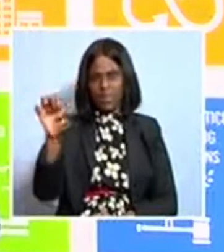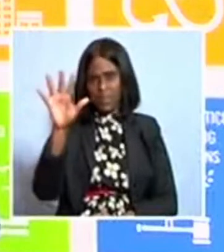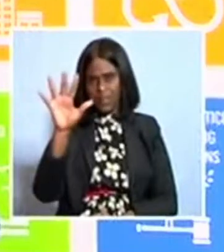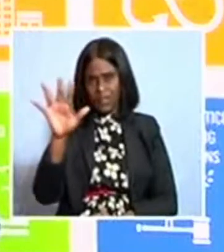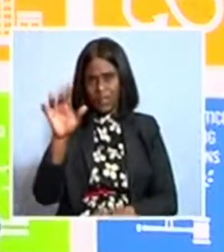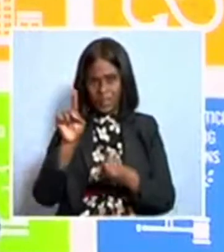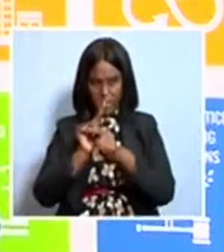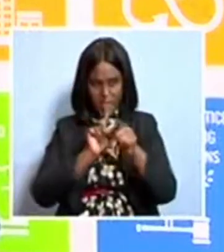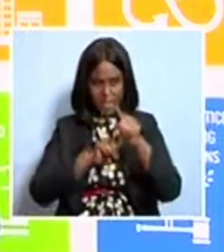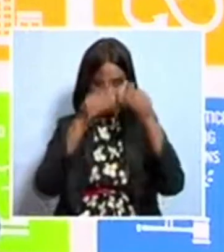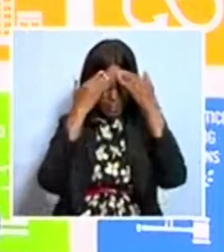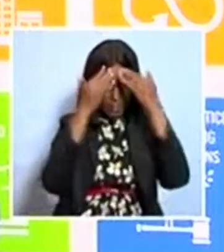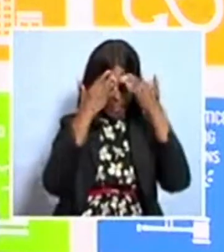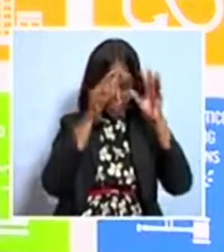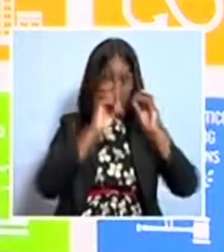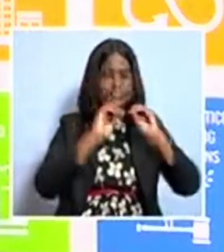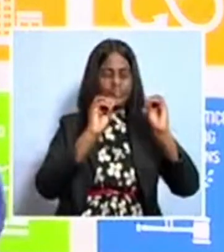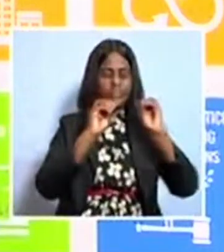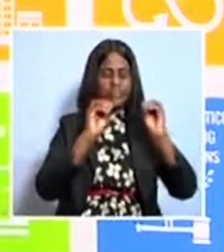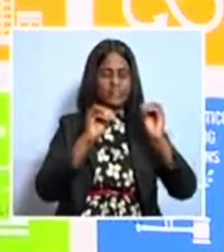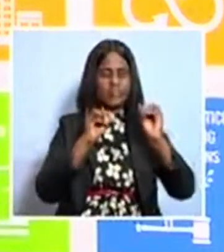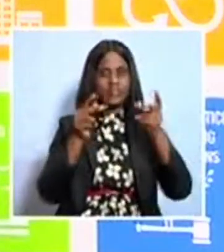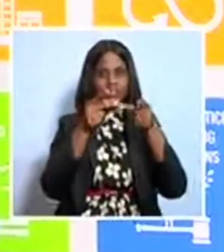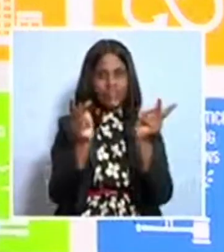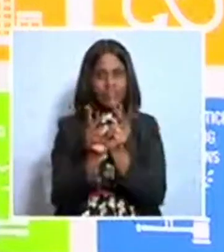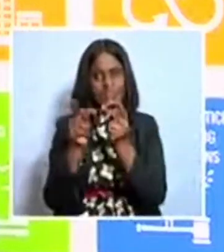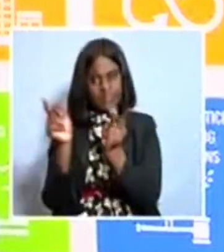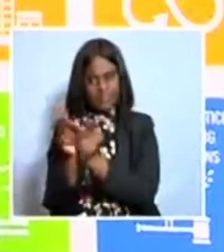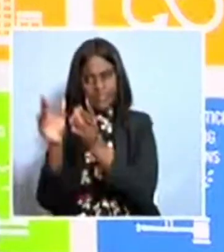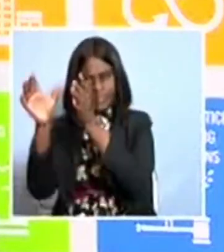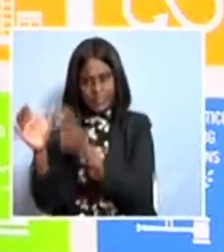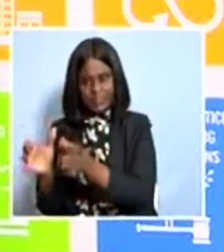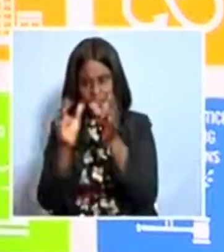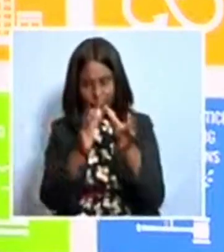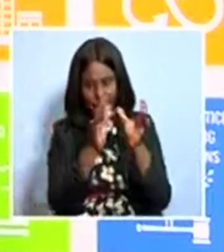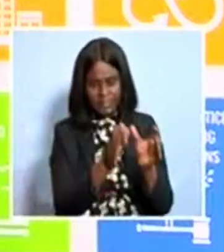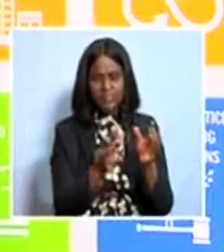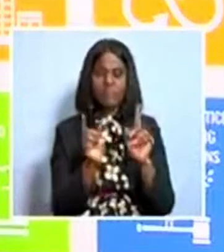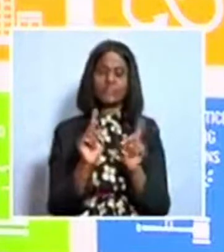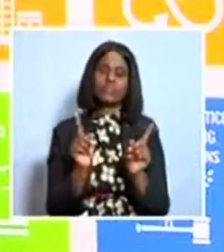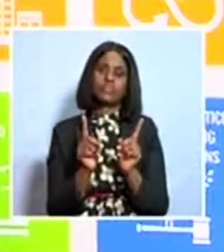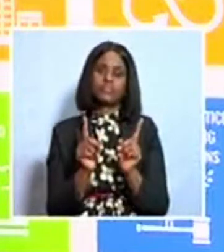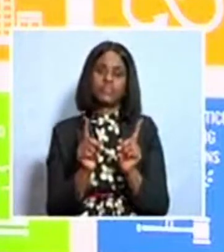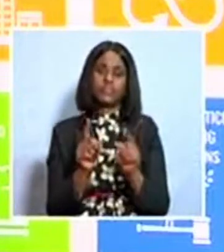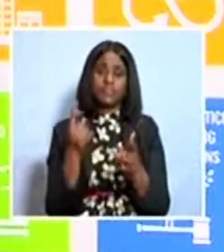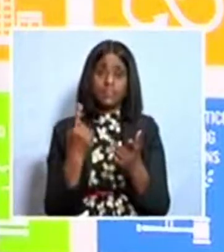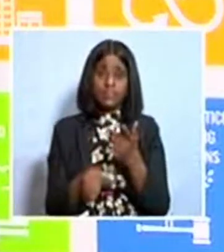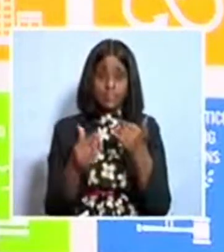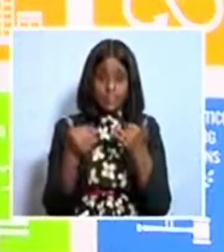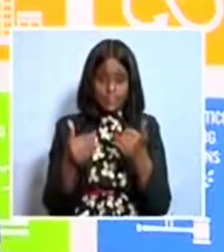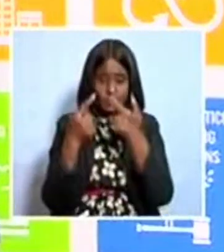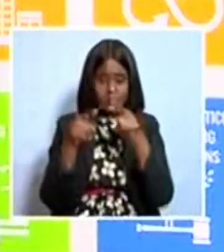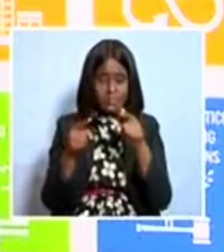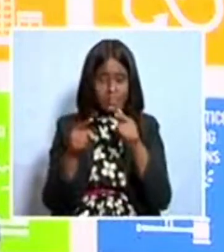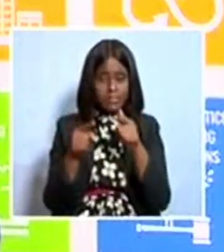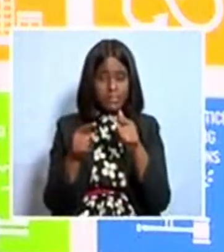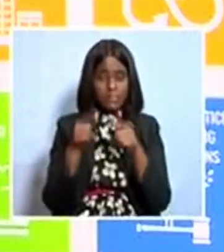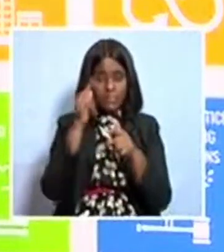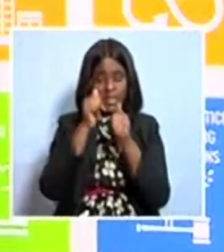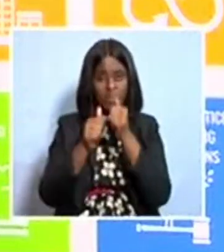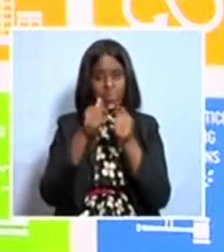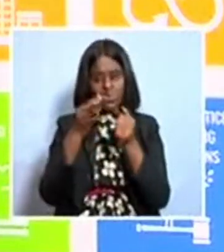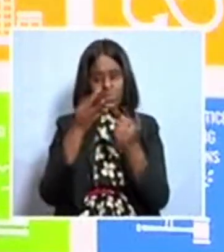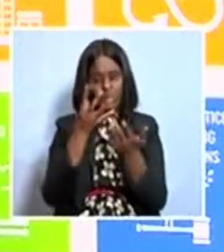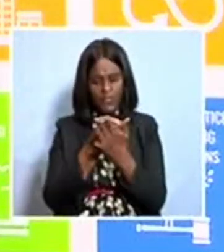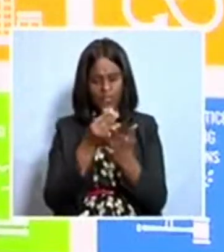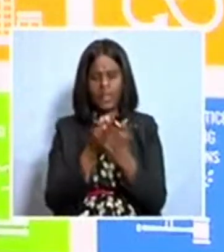sensitization to the people to look for the location of those towers. But I think what is happening is, of course, because of the fiscal